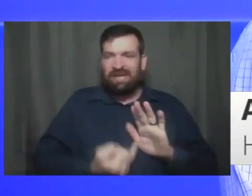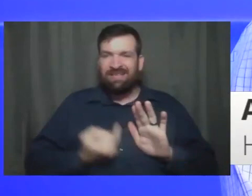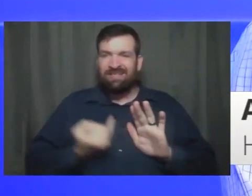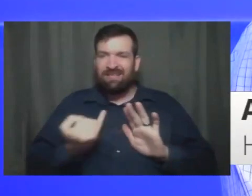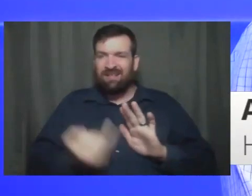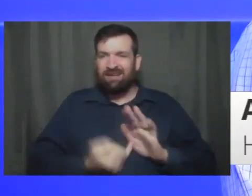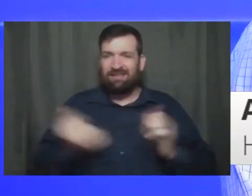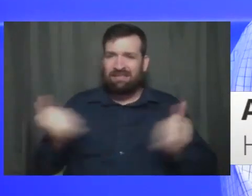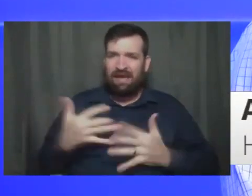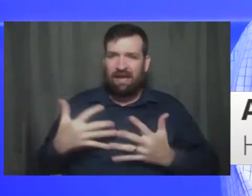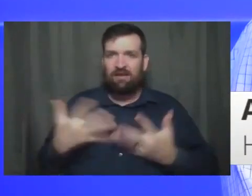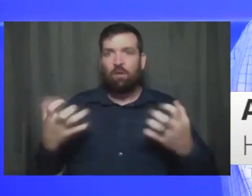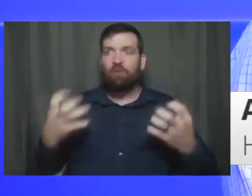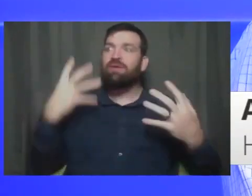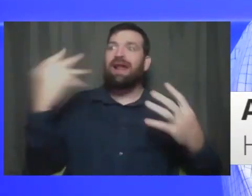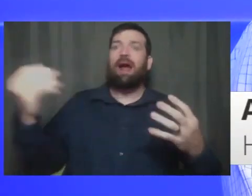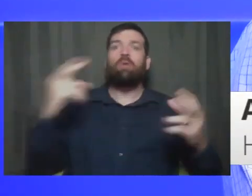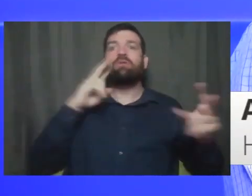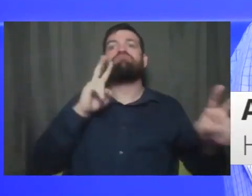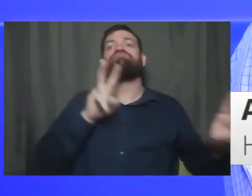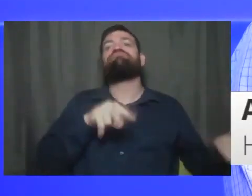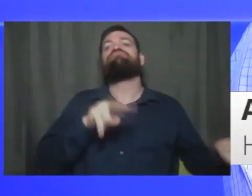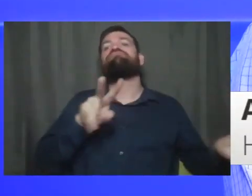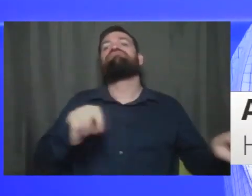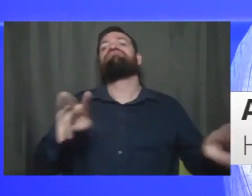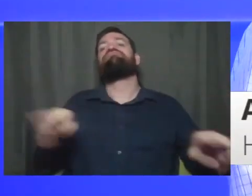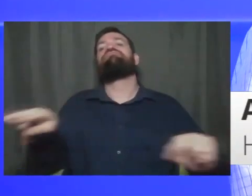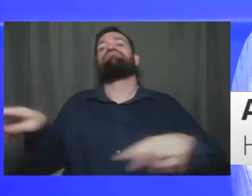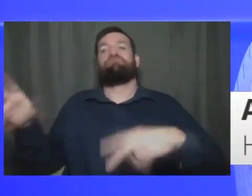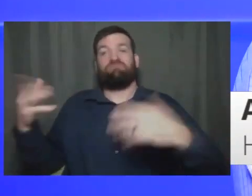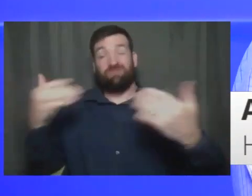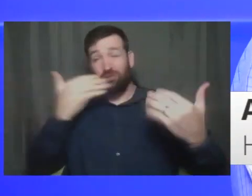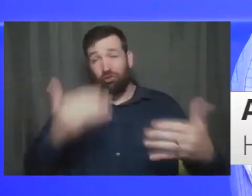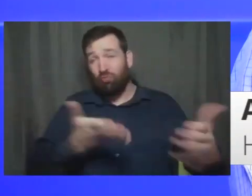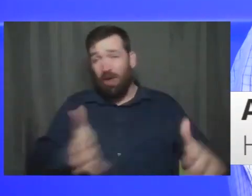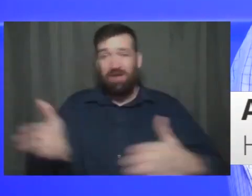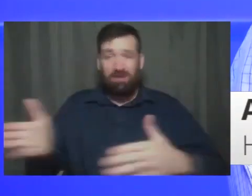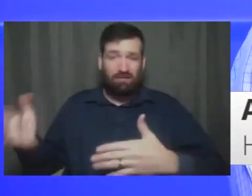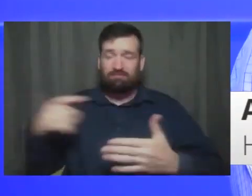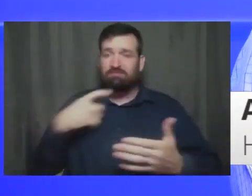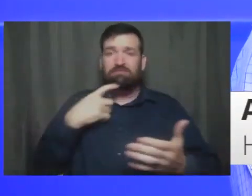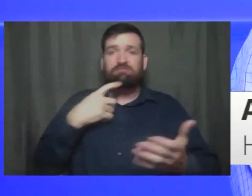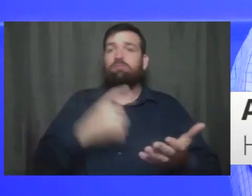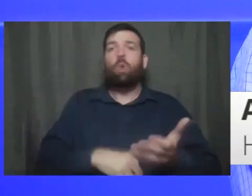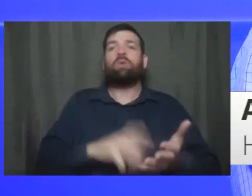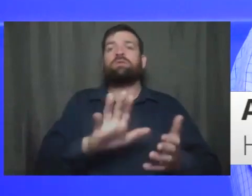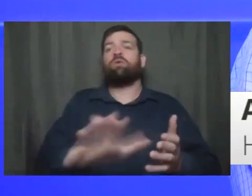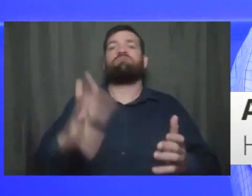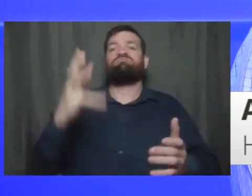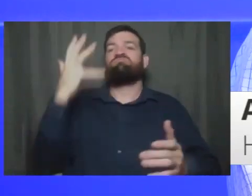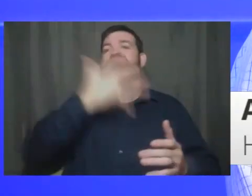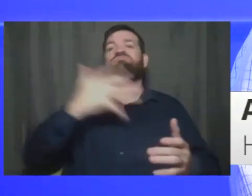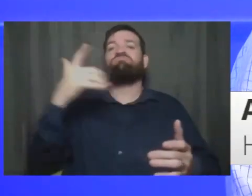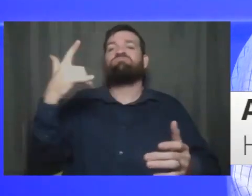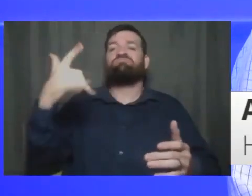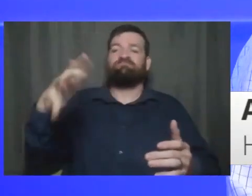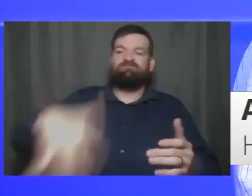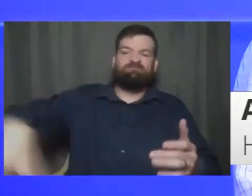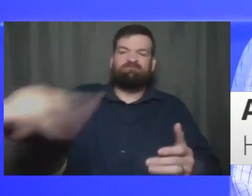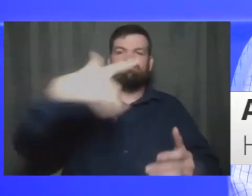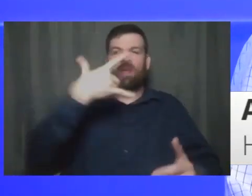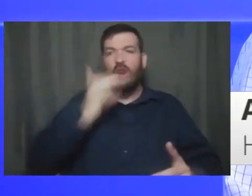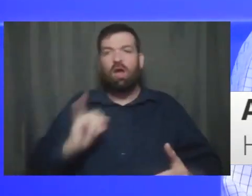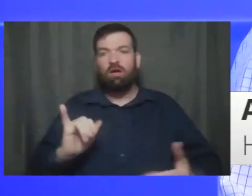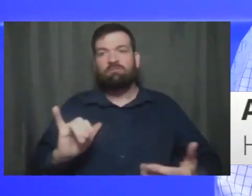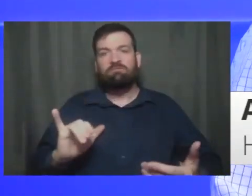look around and notice things. So that's a great way to just notice your surroundings and take it in. So you can, we talk